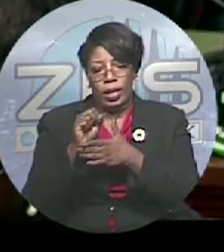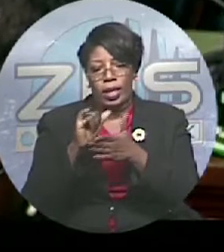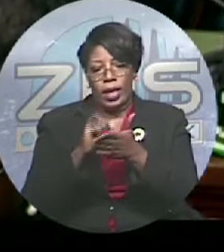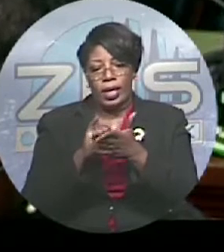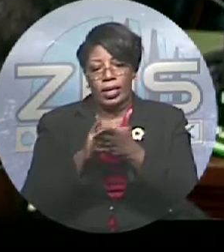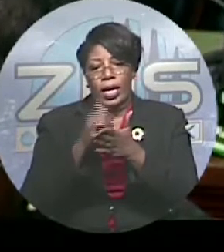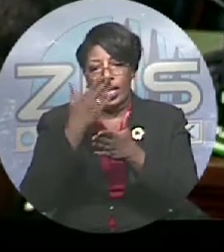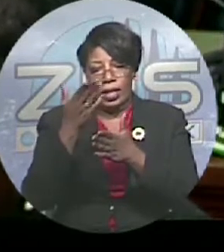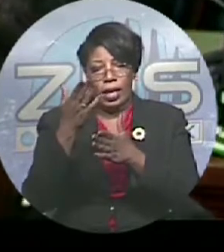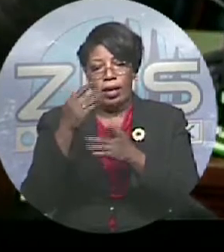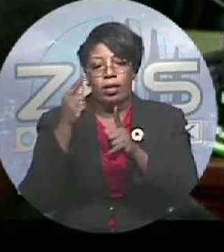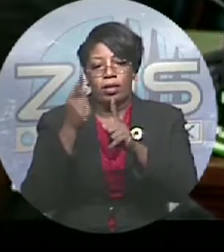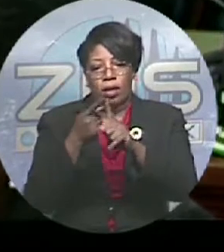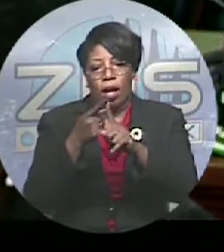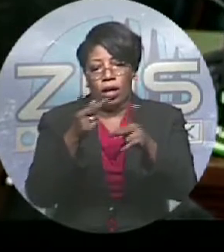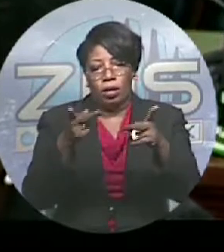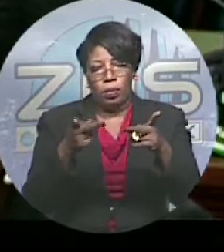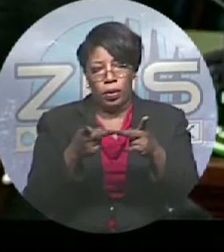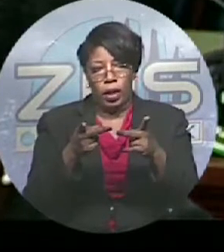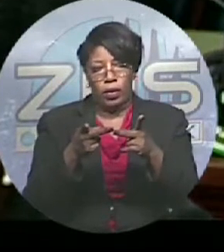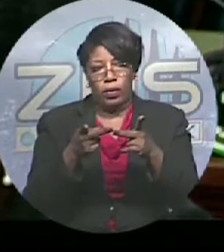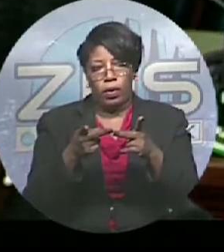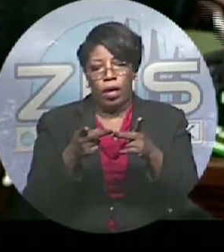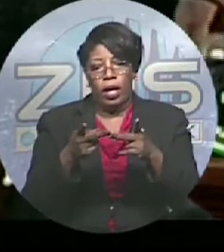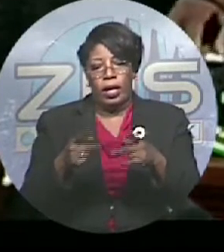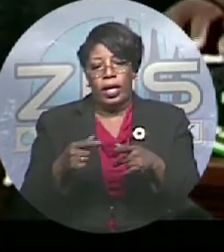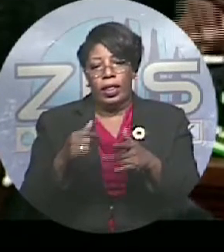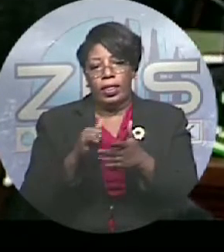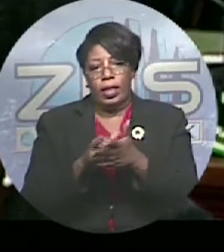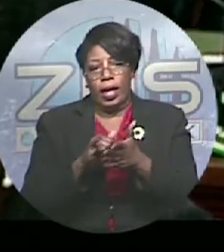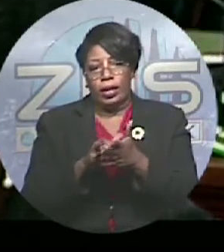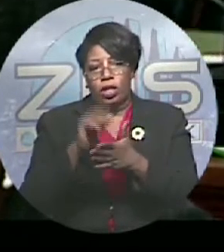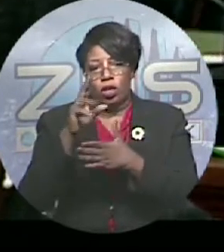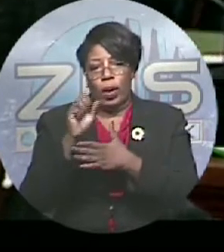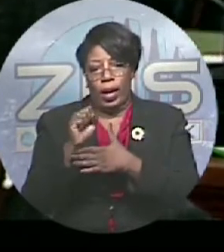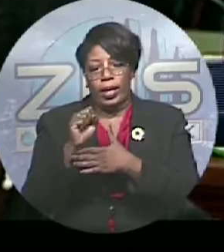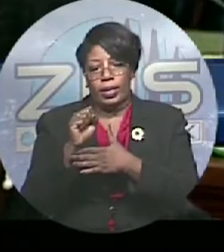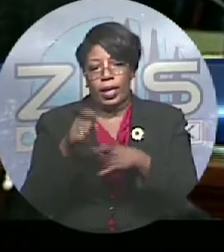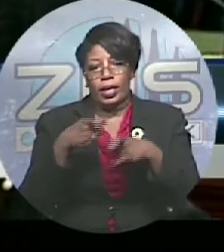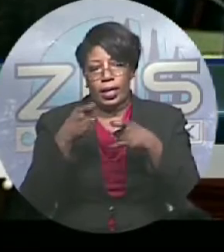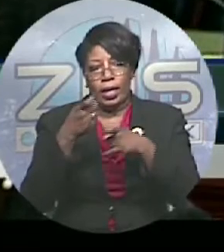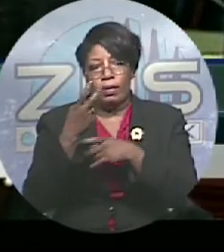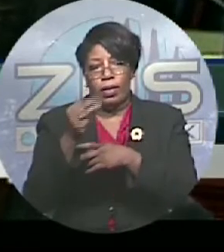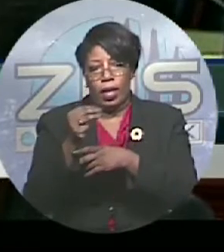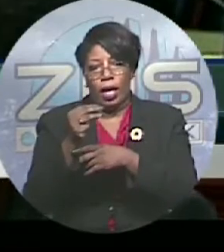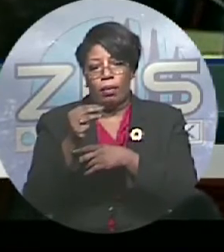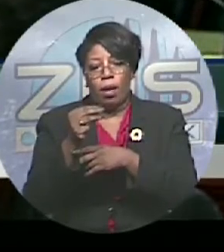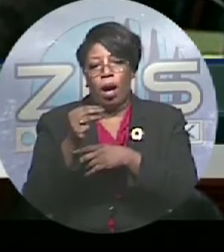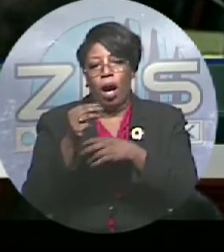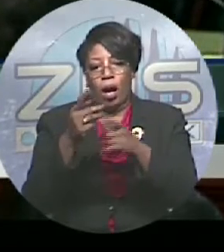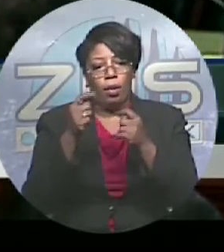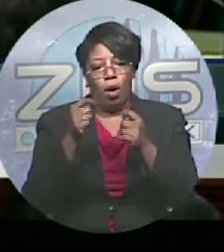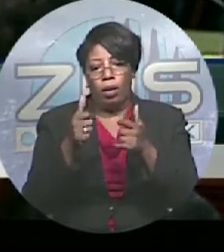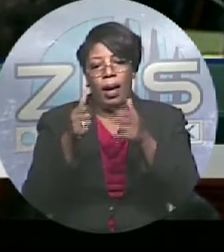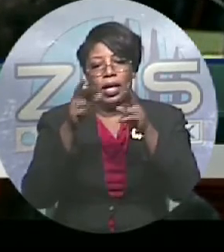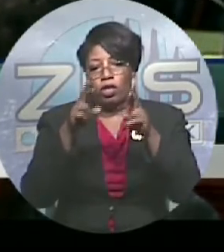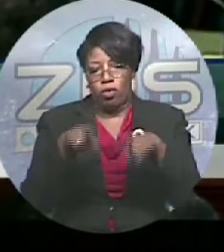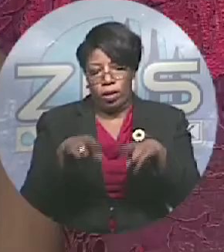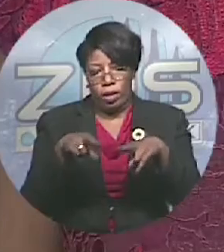to change its policy, which gives Cubans an automatic right to some form of residence once they reach the U.S.